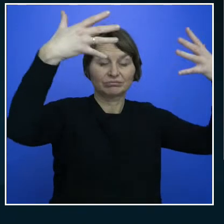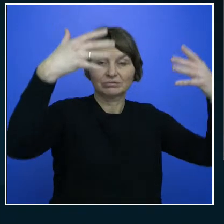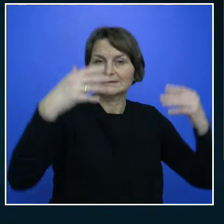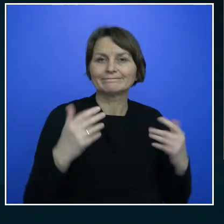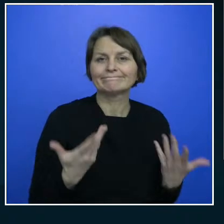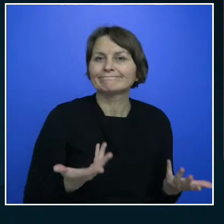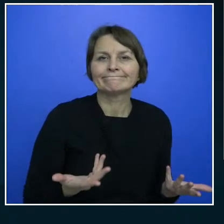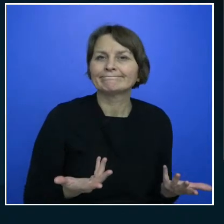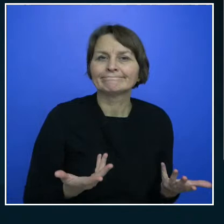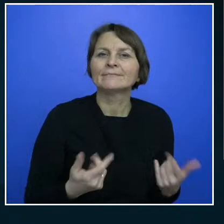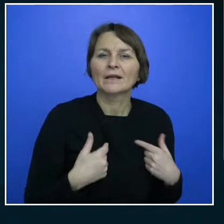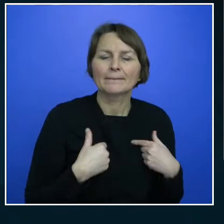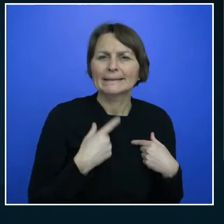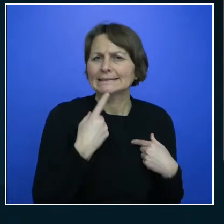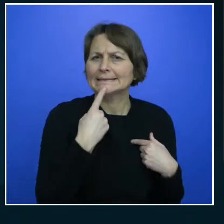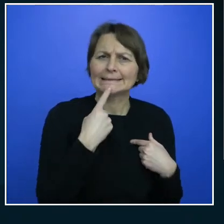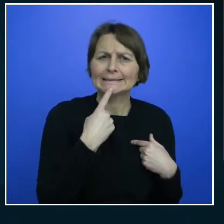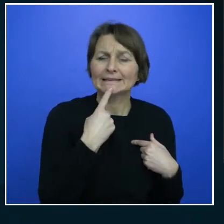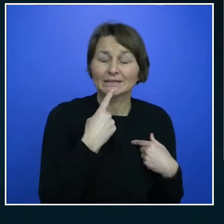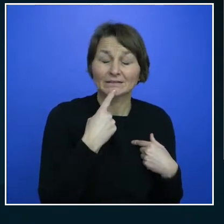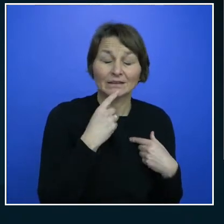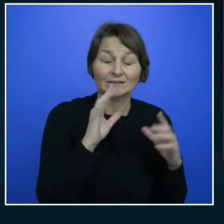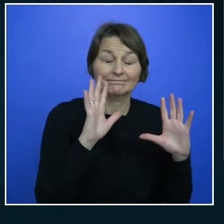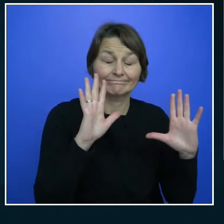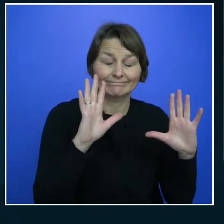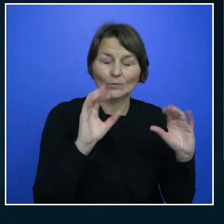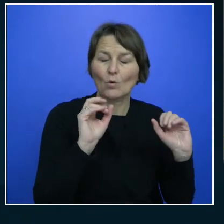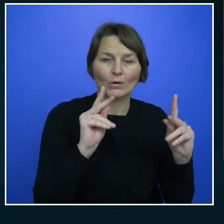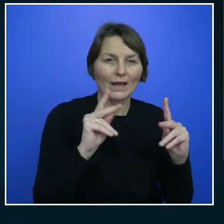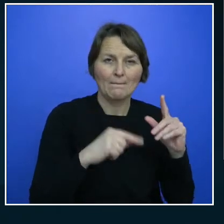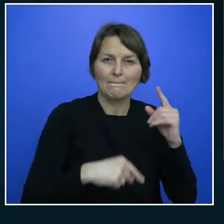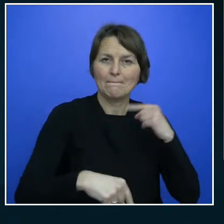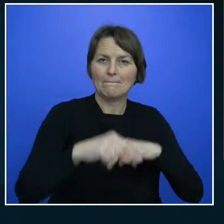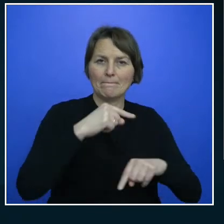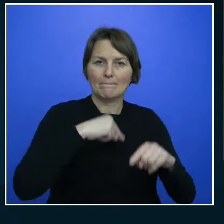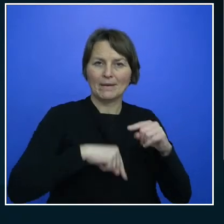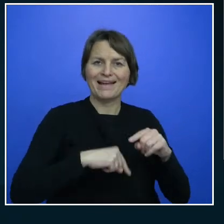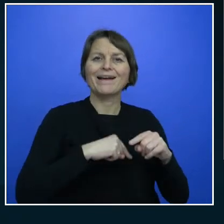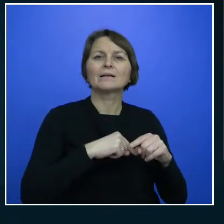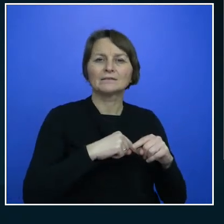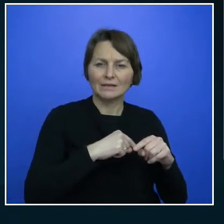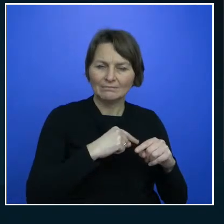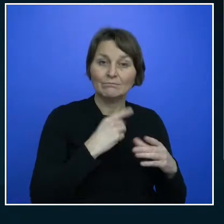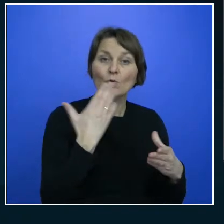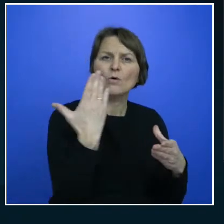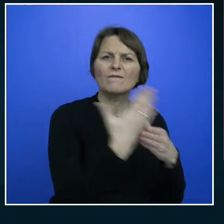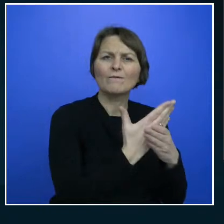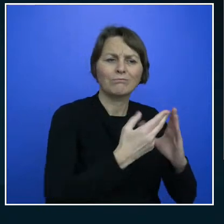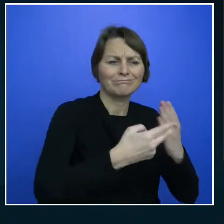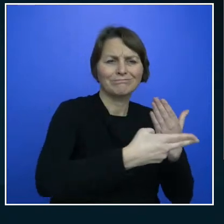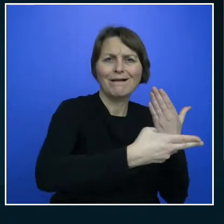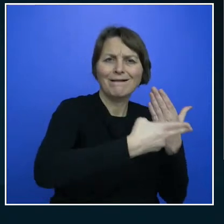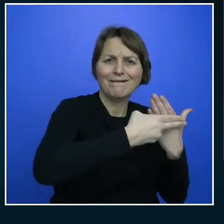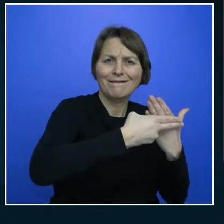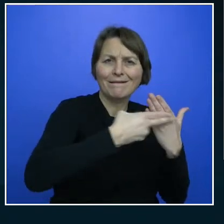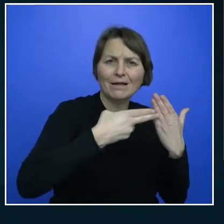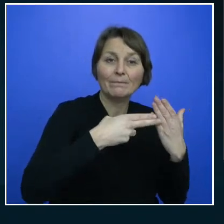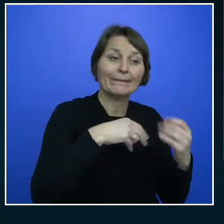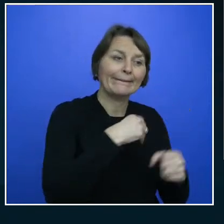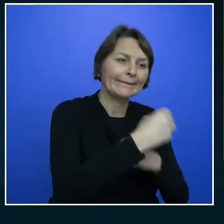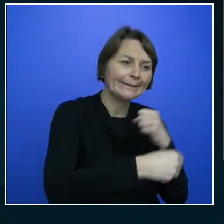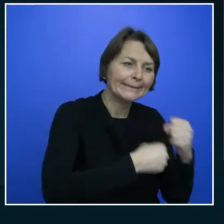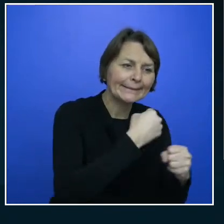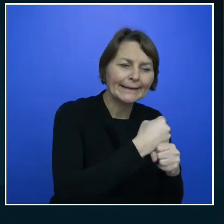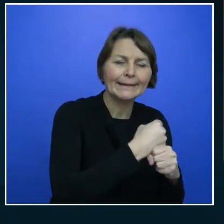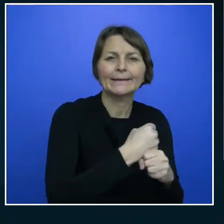at a given moment. I started to put it in year folders and then in month, so it's a little bit